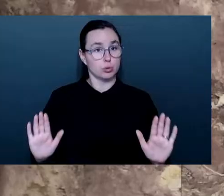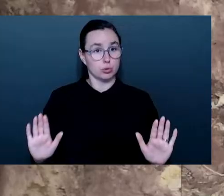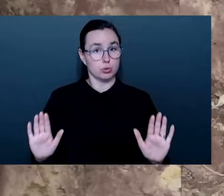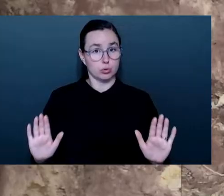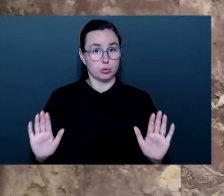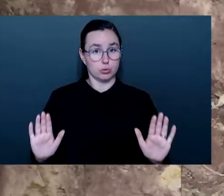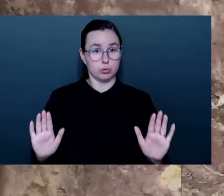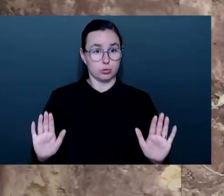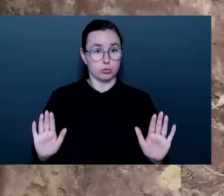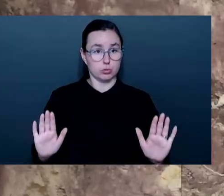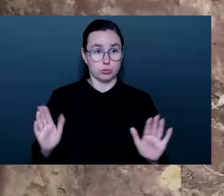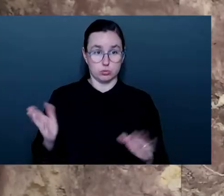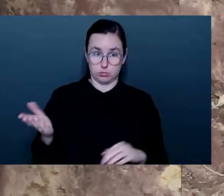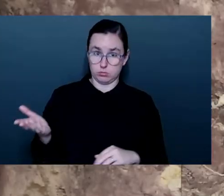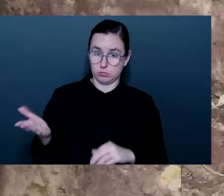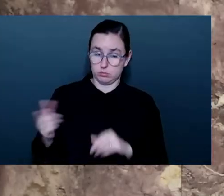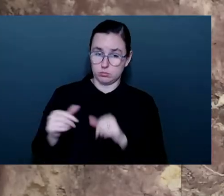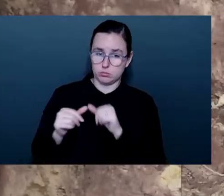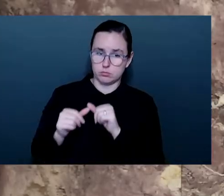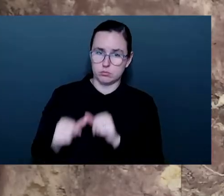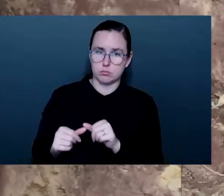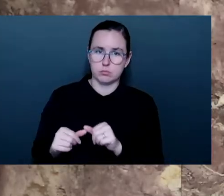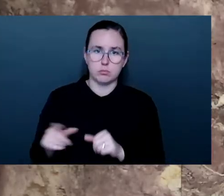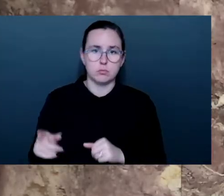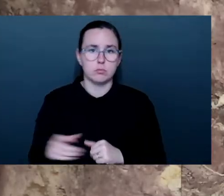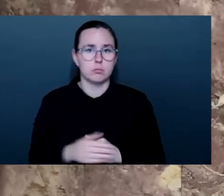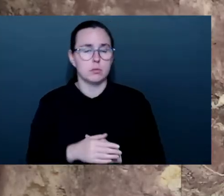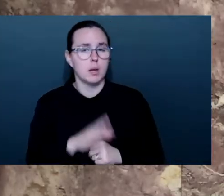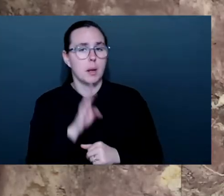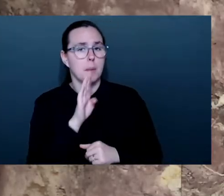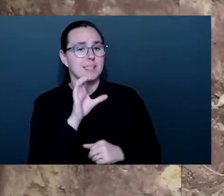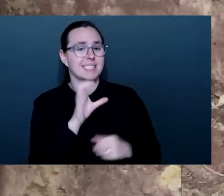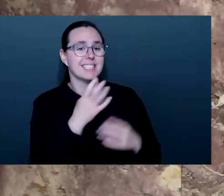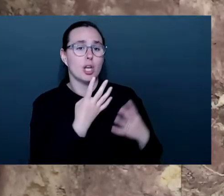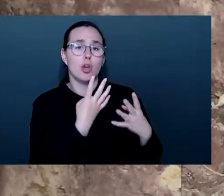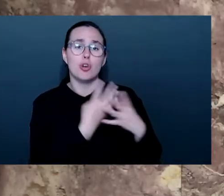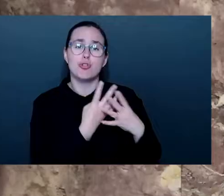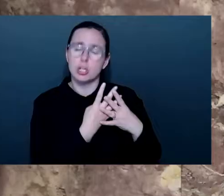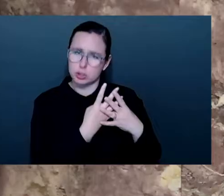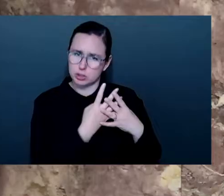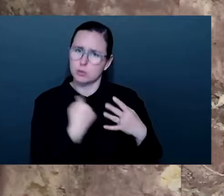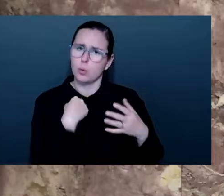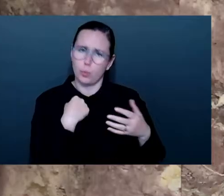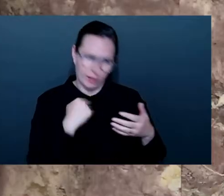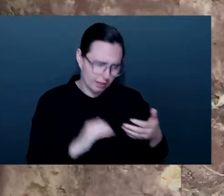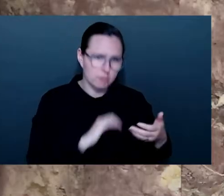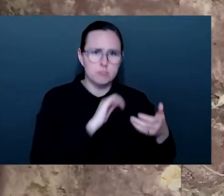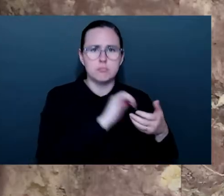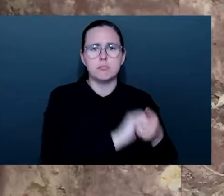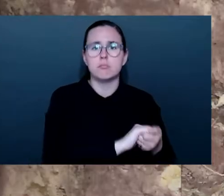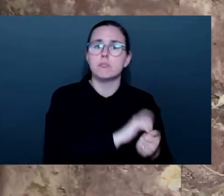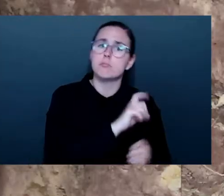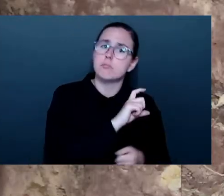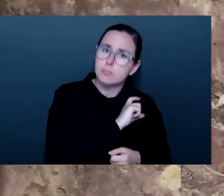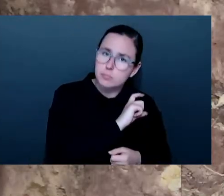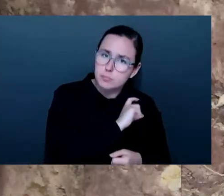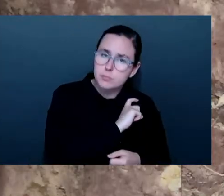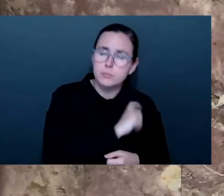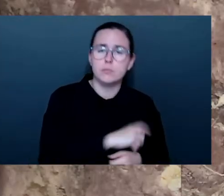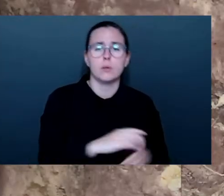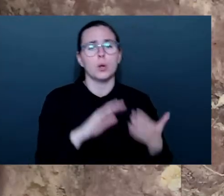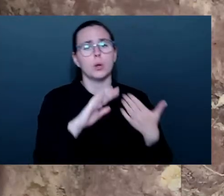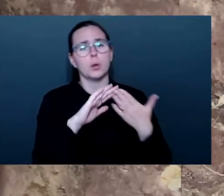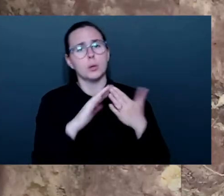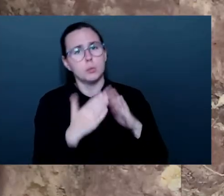works collaboratively with law enforcement, community partners, and the public when supervising